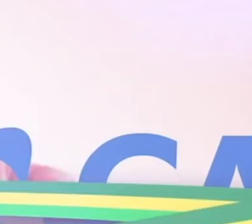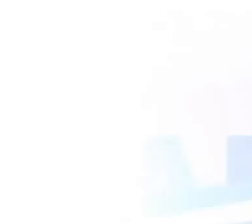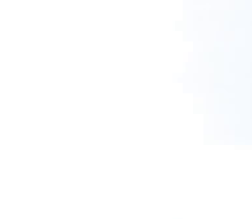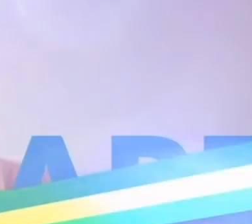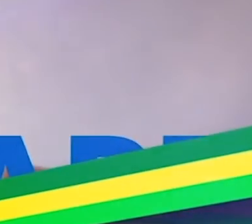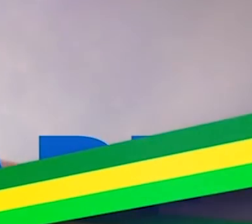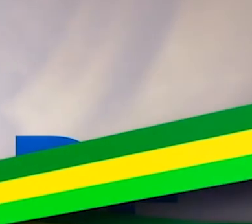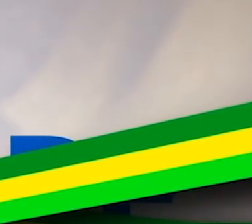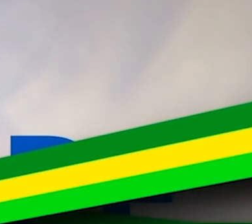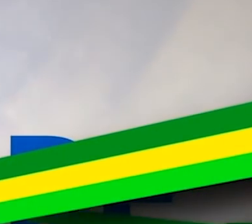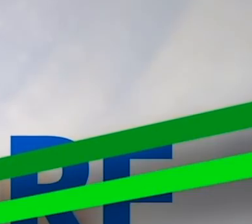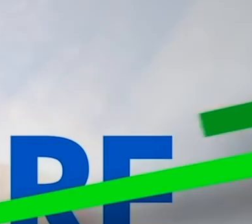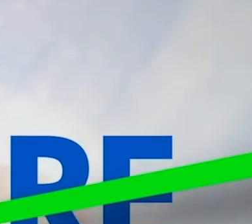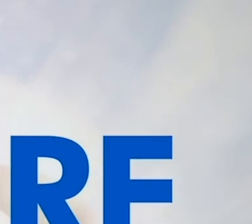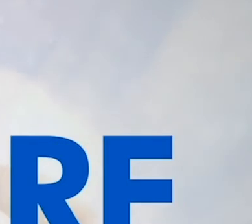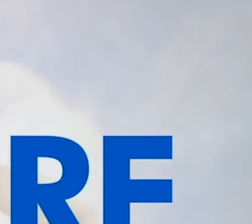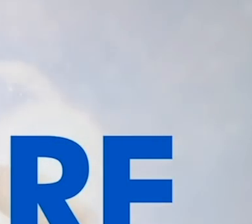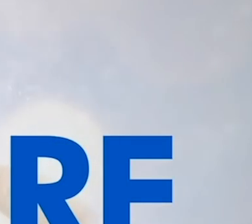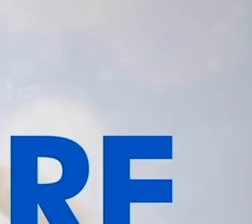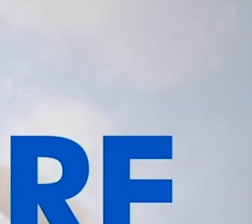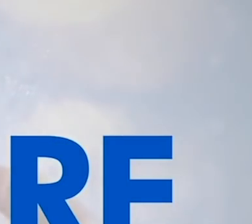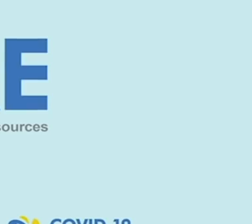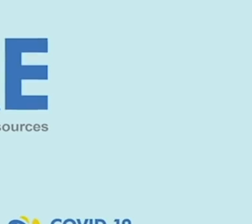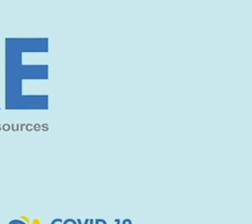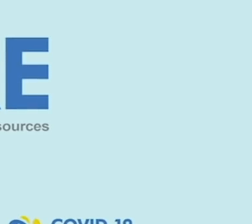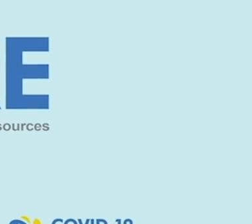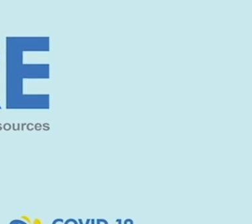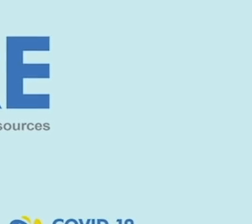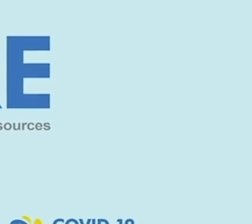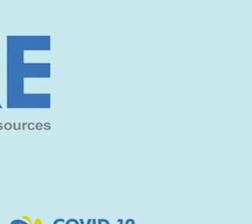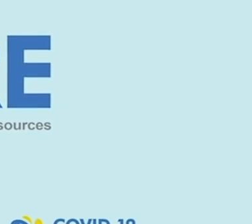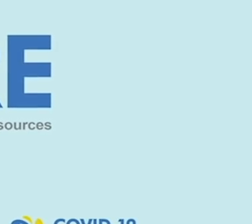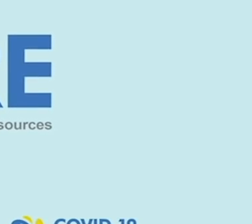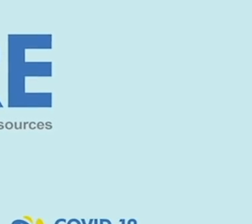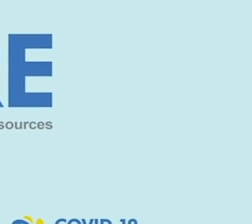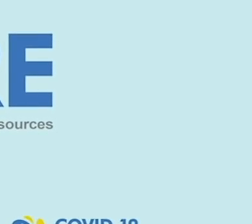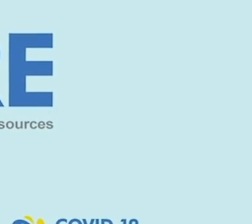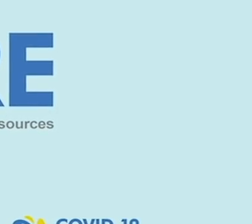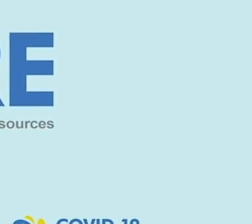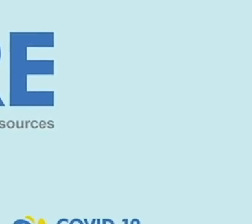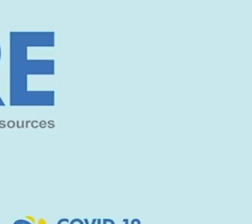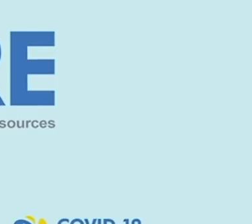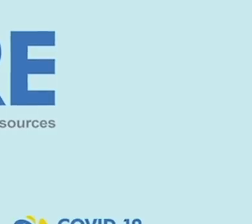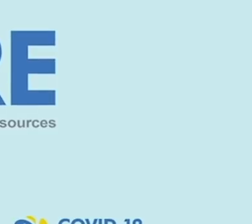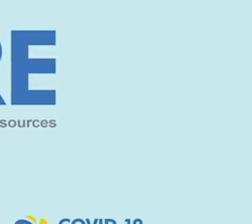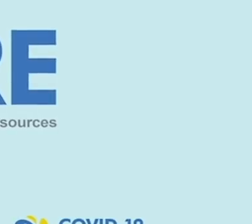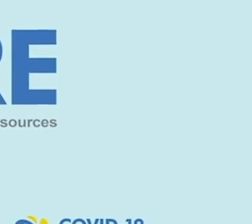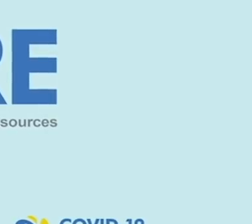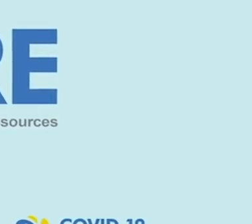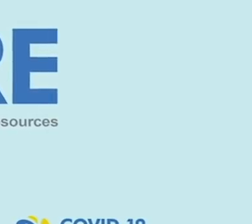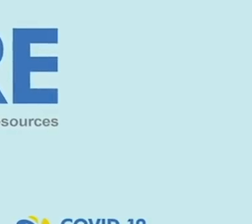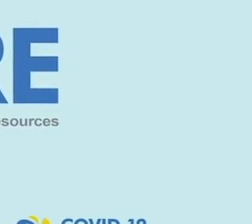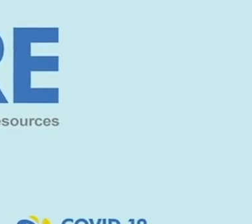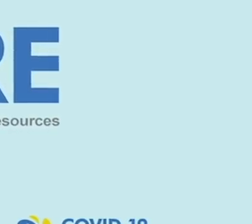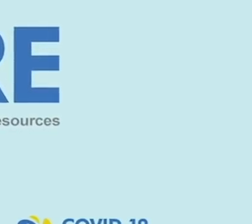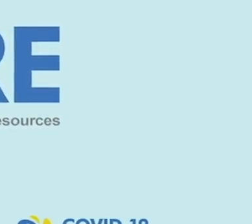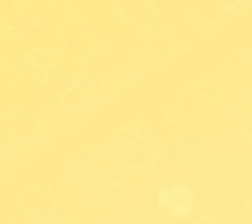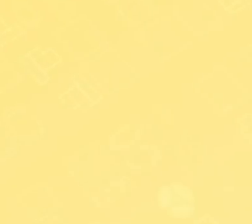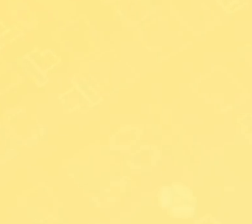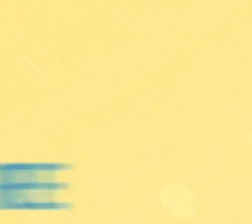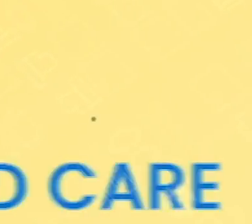interim initiative that will see thousands of persons receiving grants in the coming days to deal with immediate economic